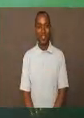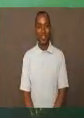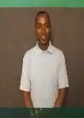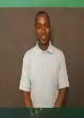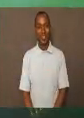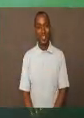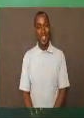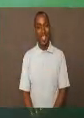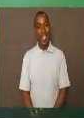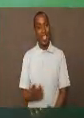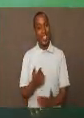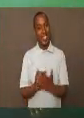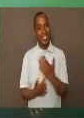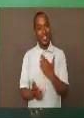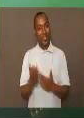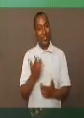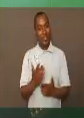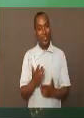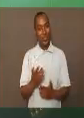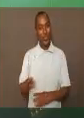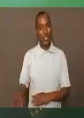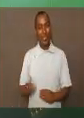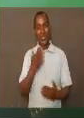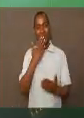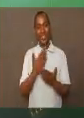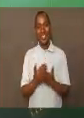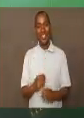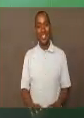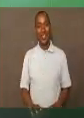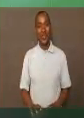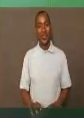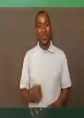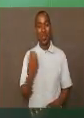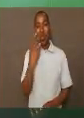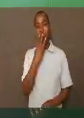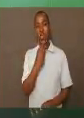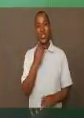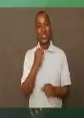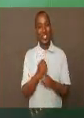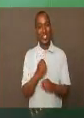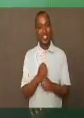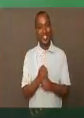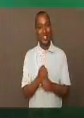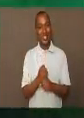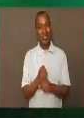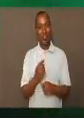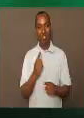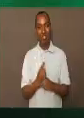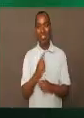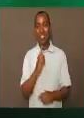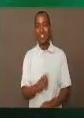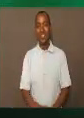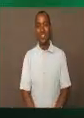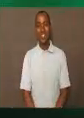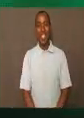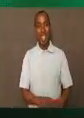Thank you for participating, students. I am sure you have some great sketches.